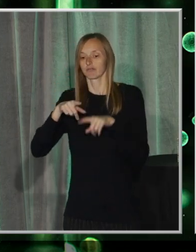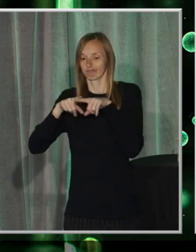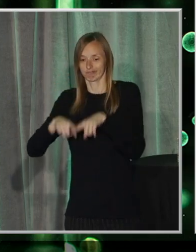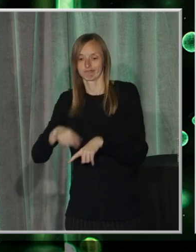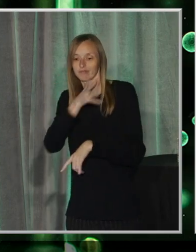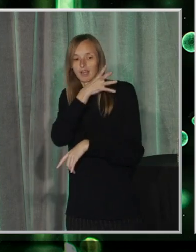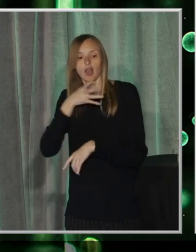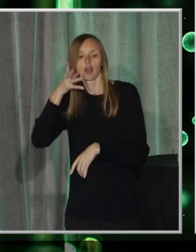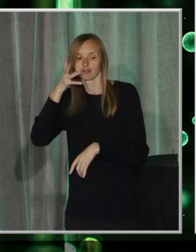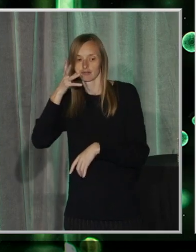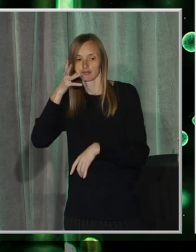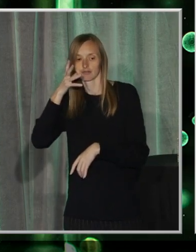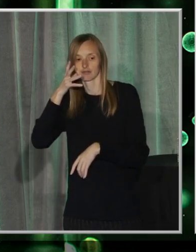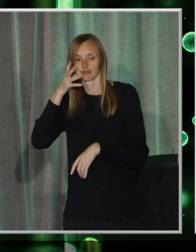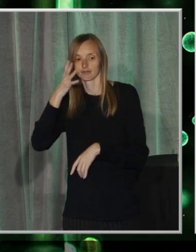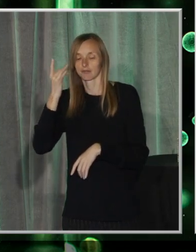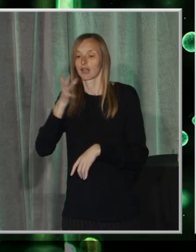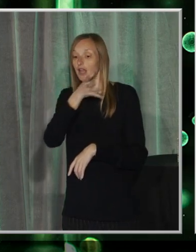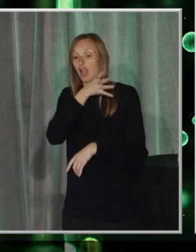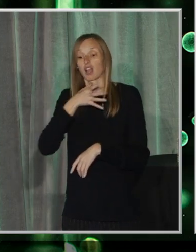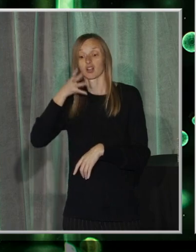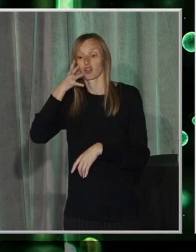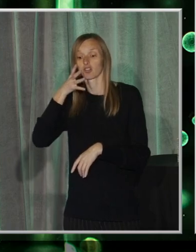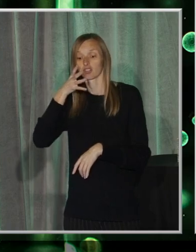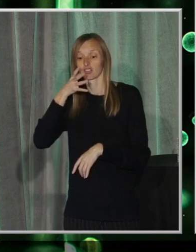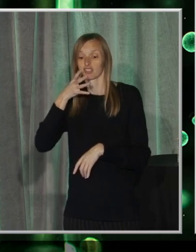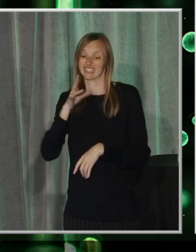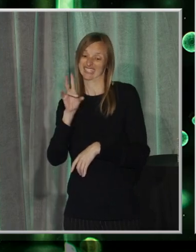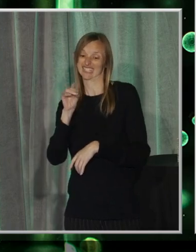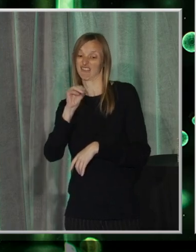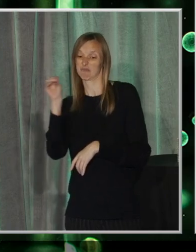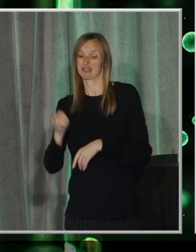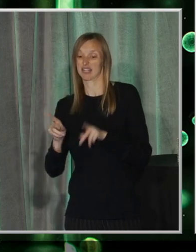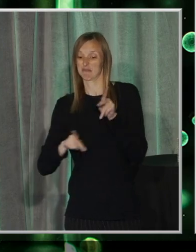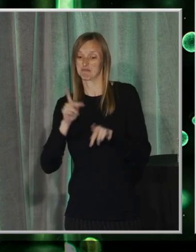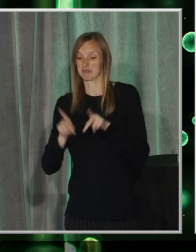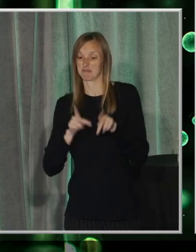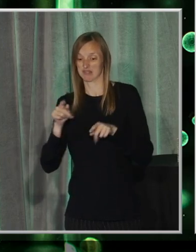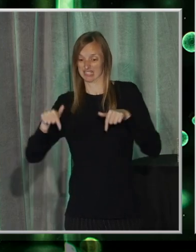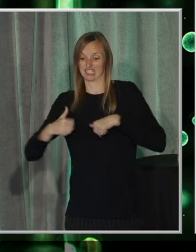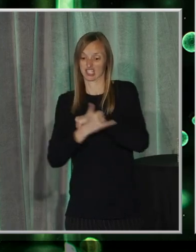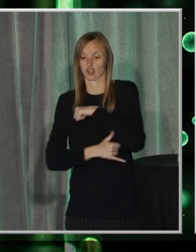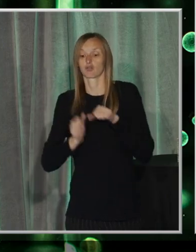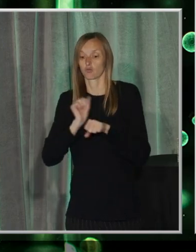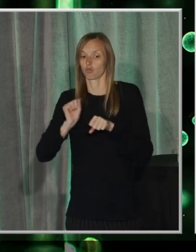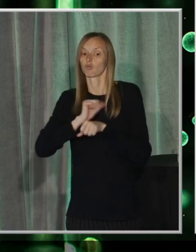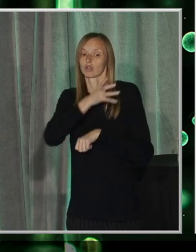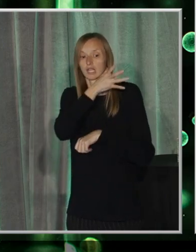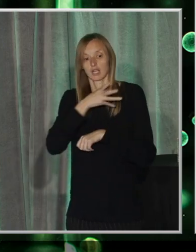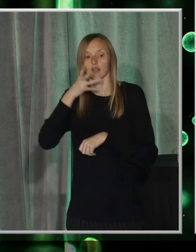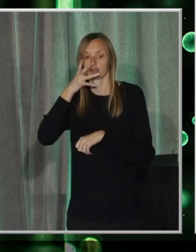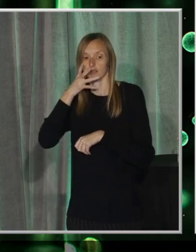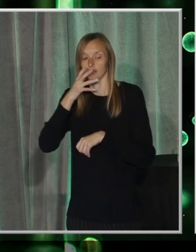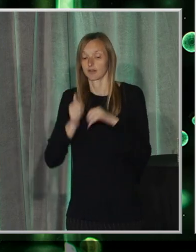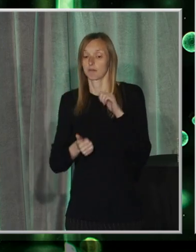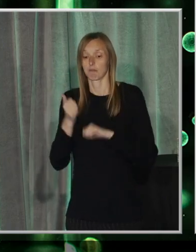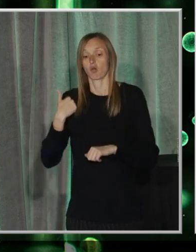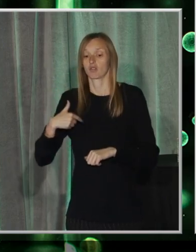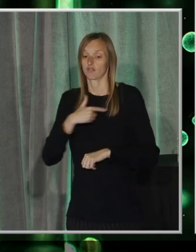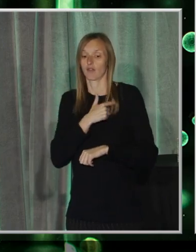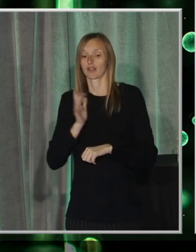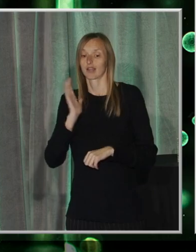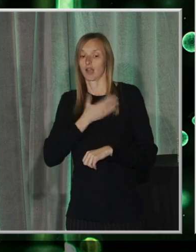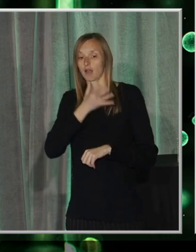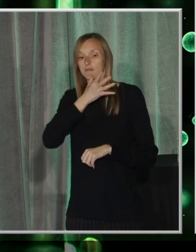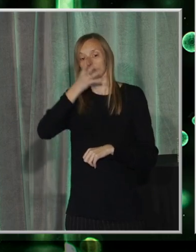because agriculture, as I said, it employs 70% of the population. It means that our parents, most of our parents are